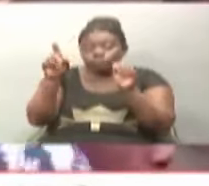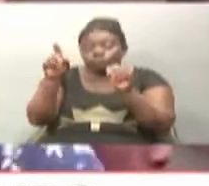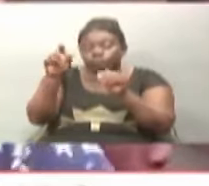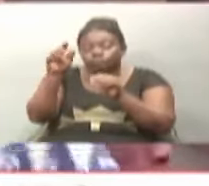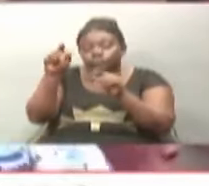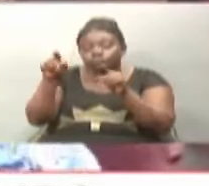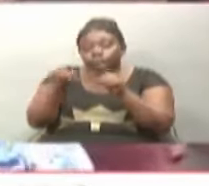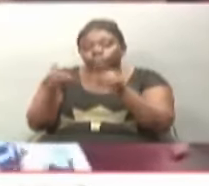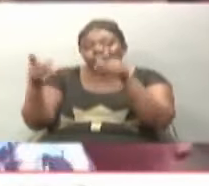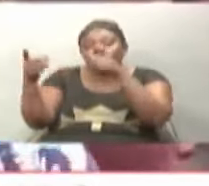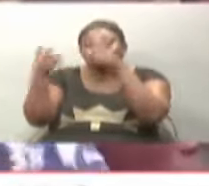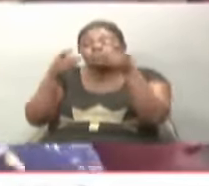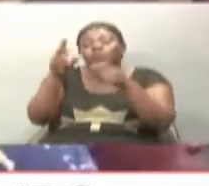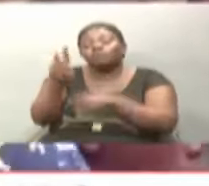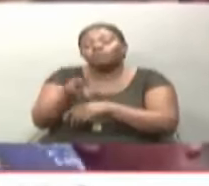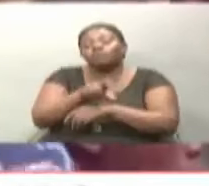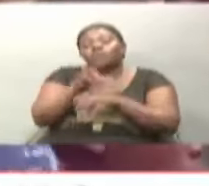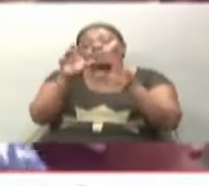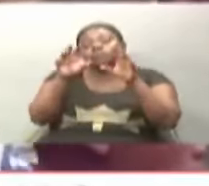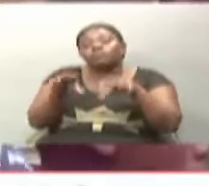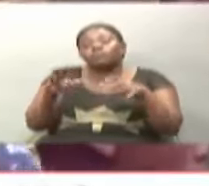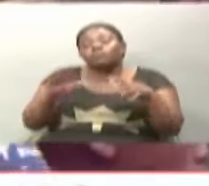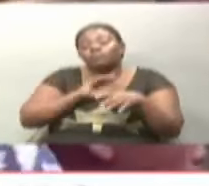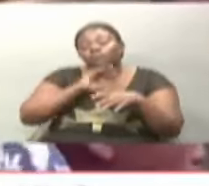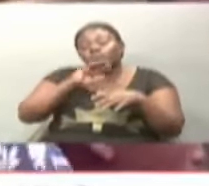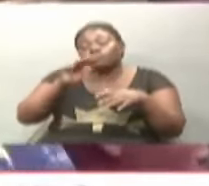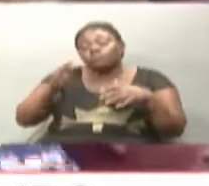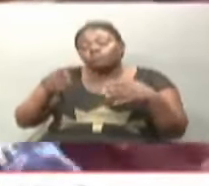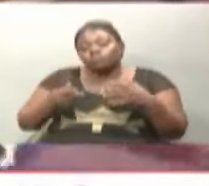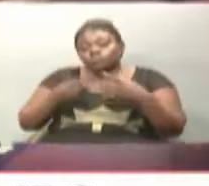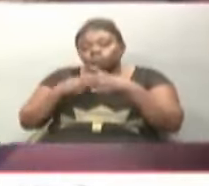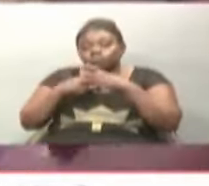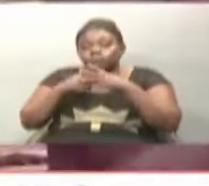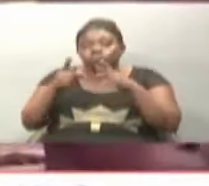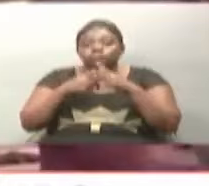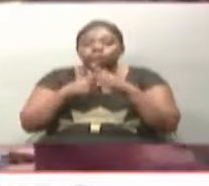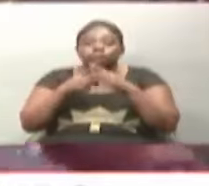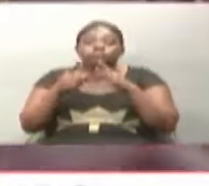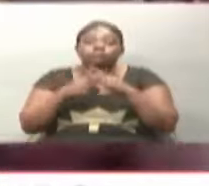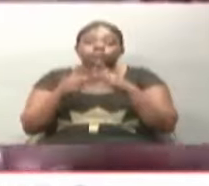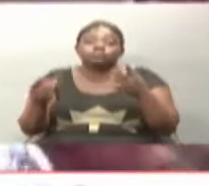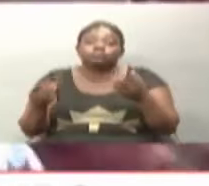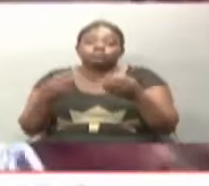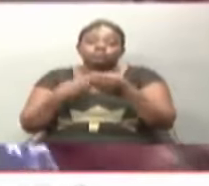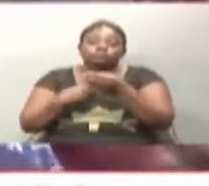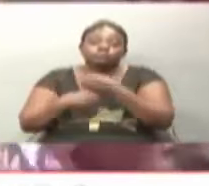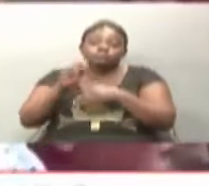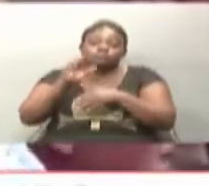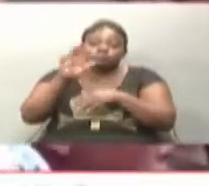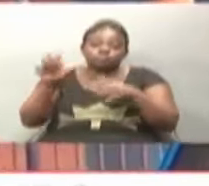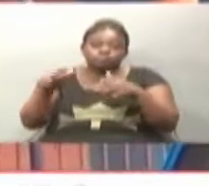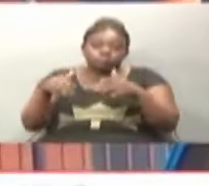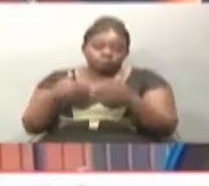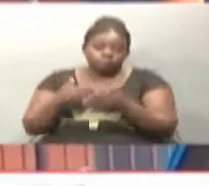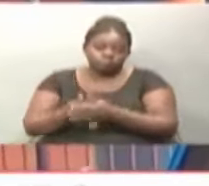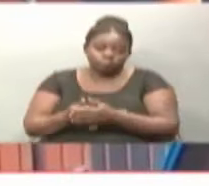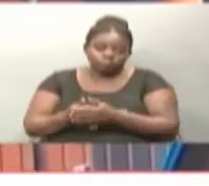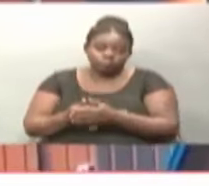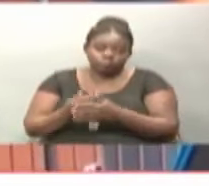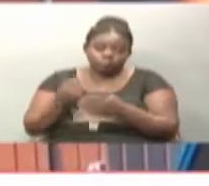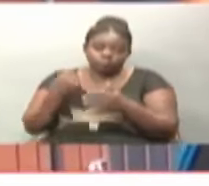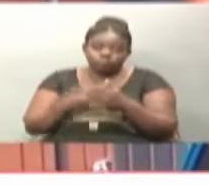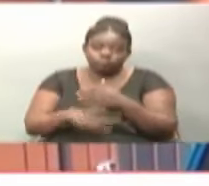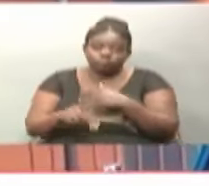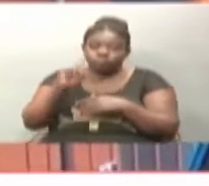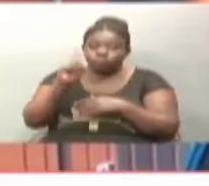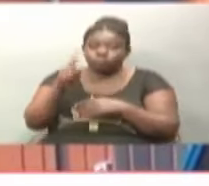masasi ngakalinga nkuba fefe ne tubune biwabo mayumba ne bakuba amaduka gafego nako ne bakuba machi baga mabaso